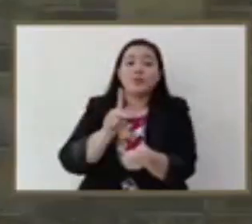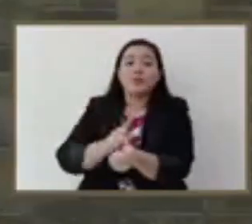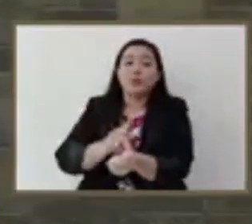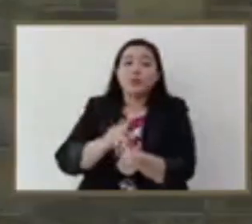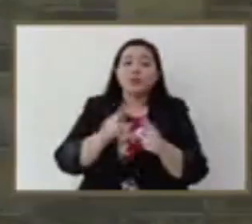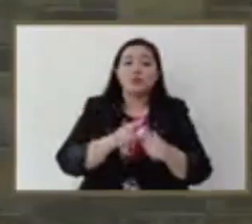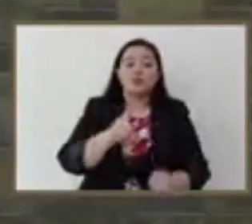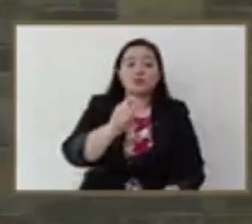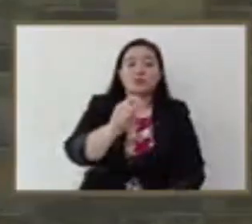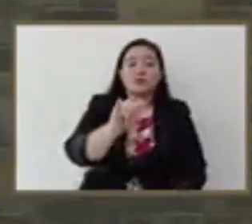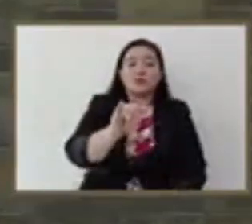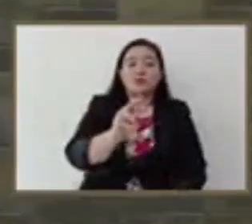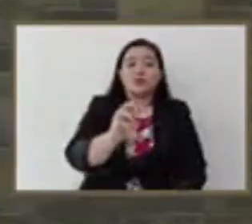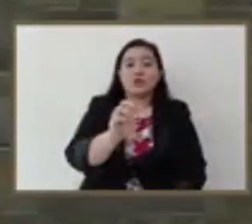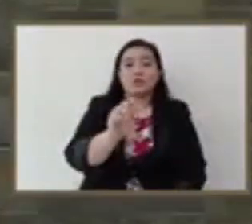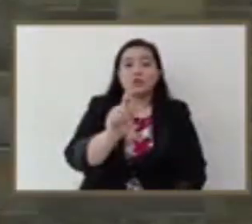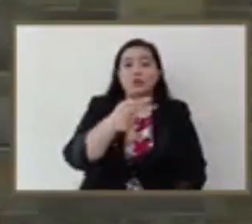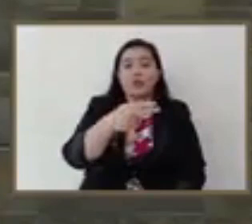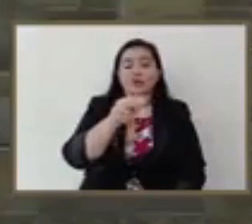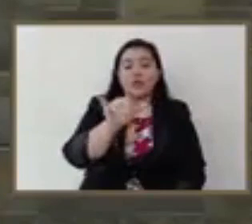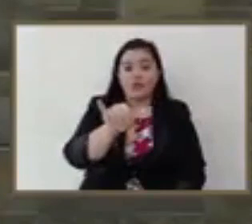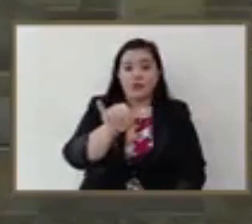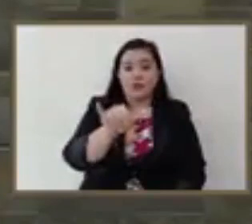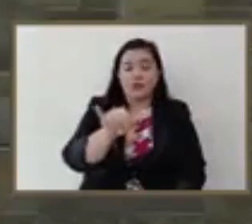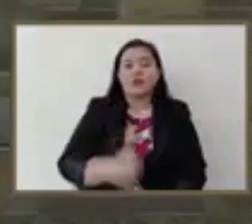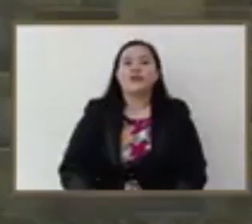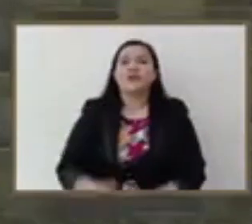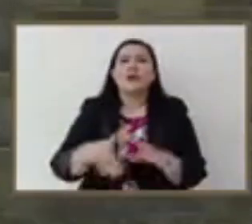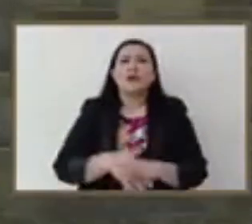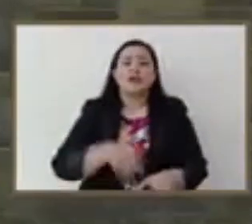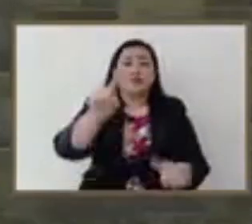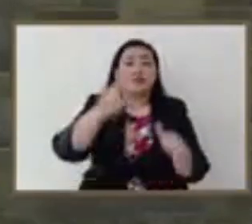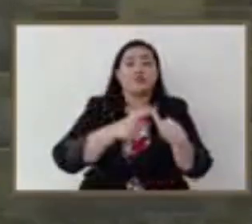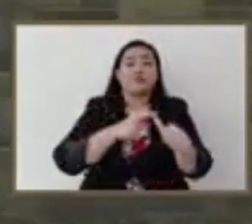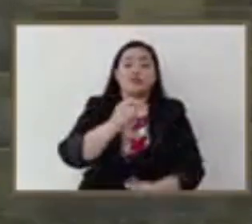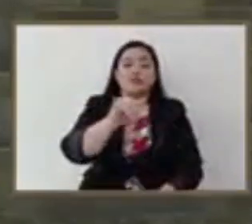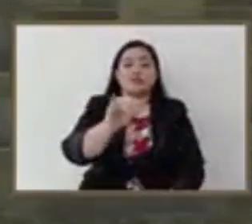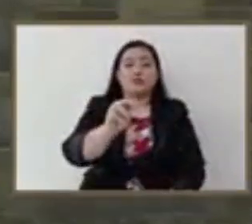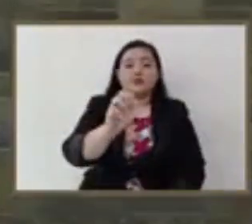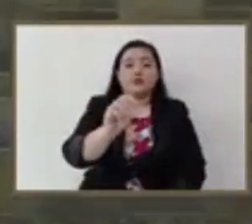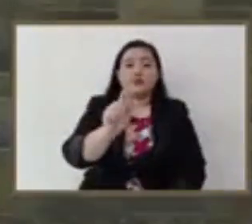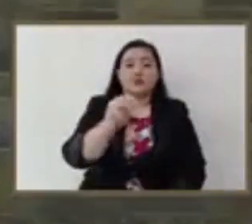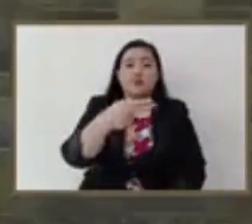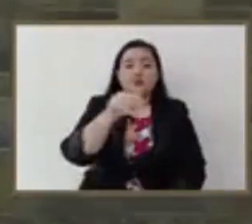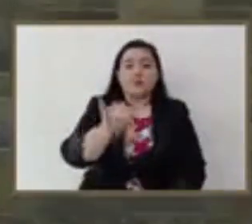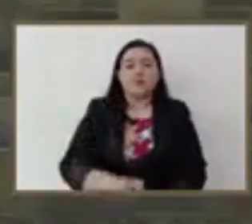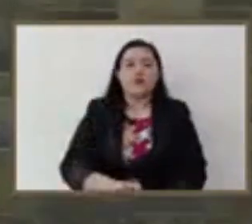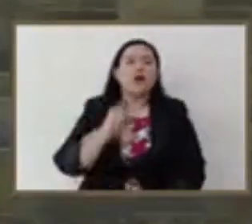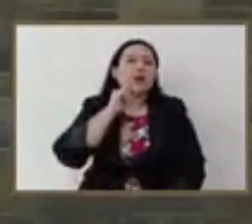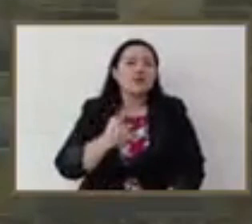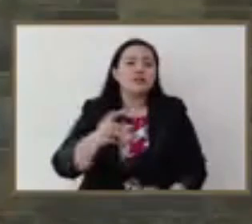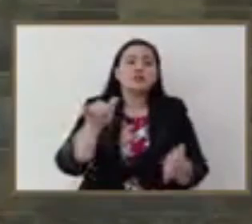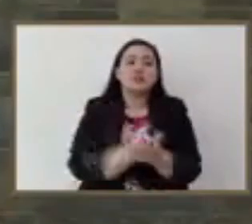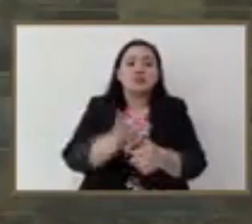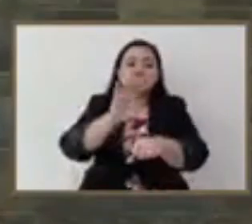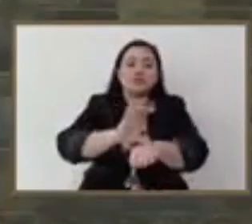to Timothy. At sinasabi po niya patungkol kung anong meron sa church. The church is the pillar and the ground